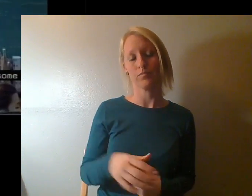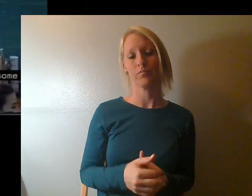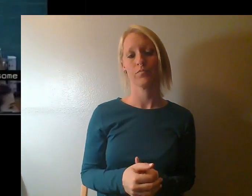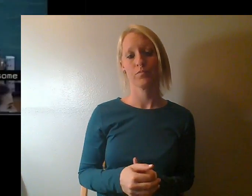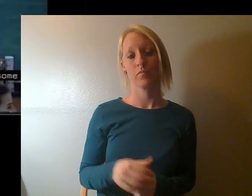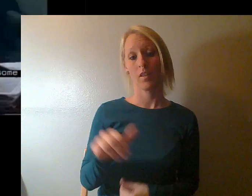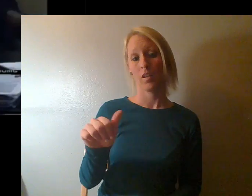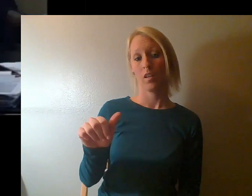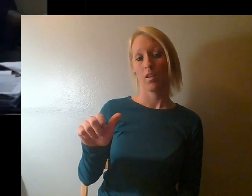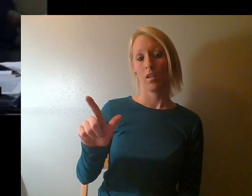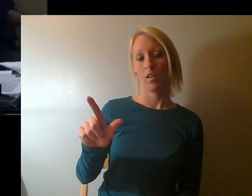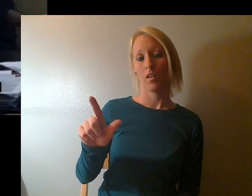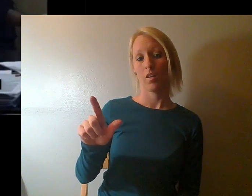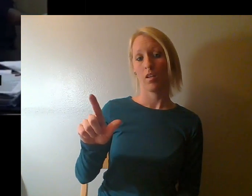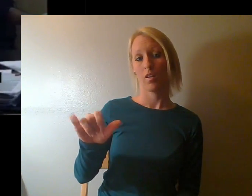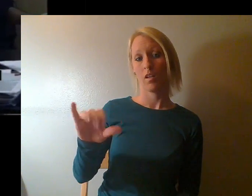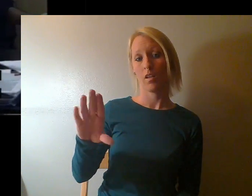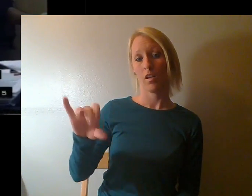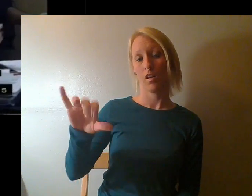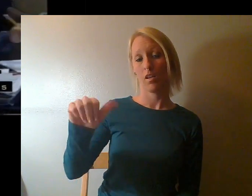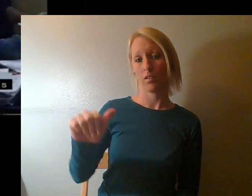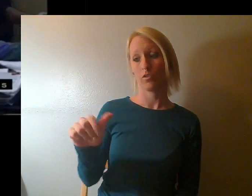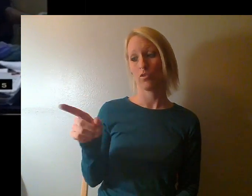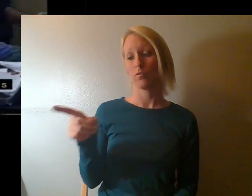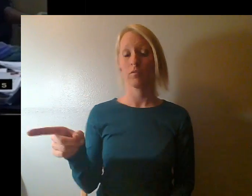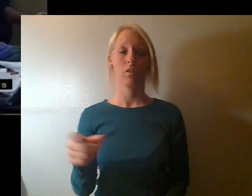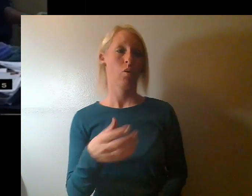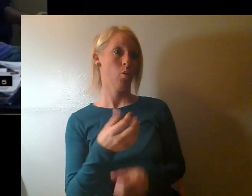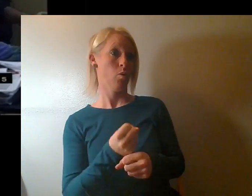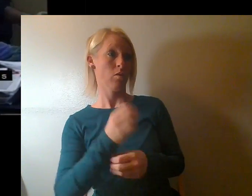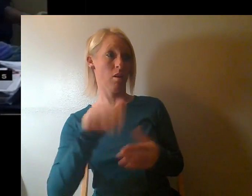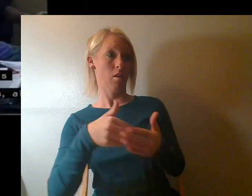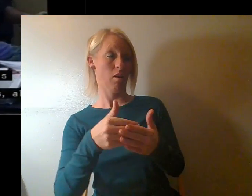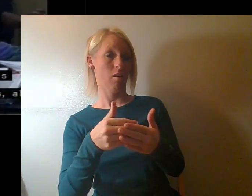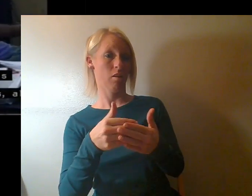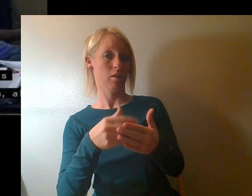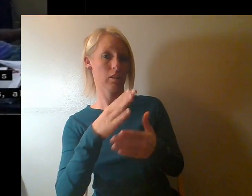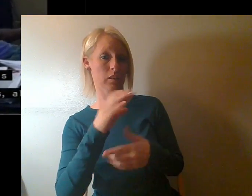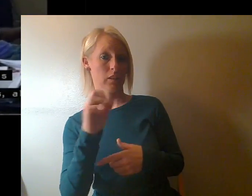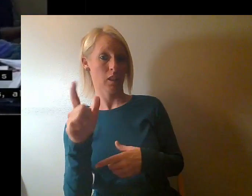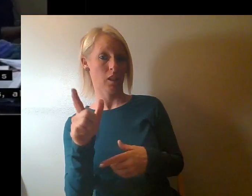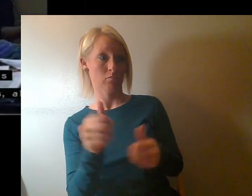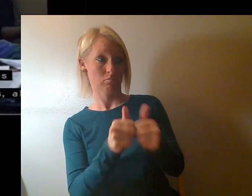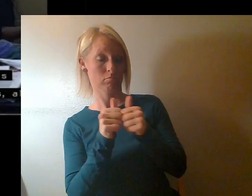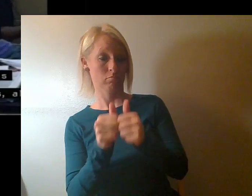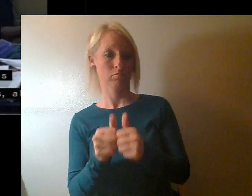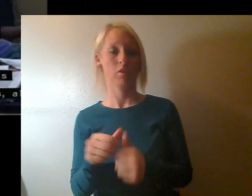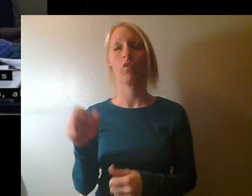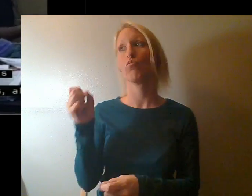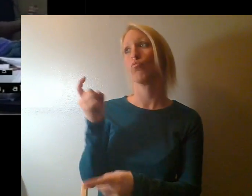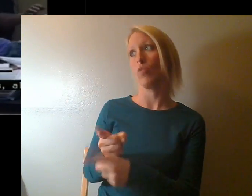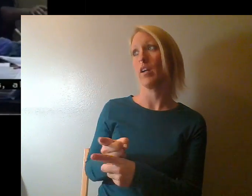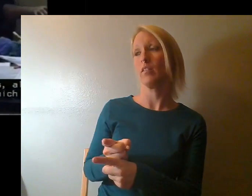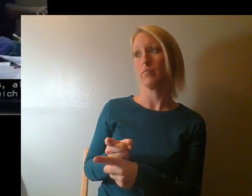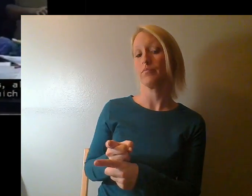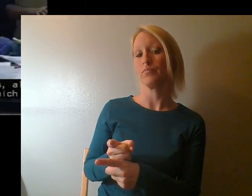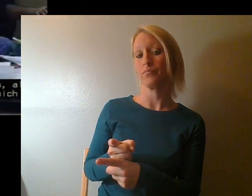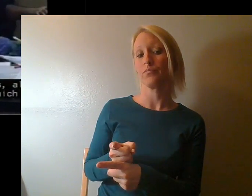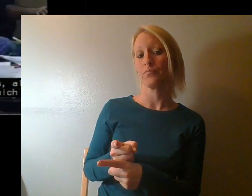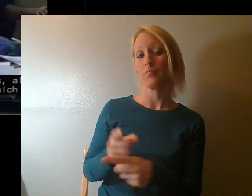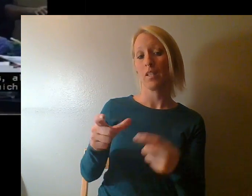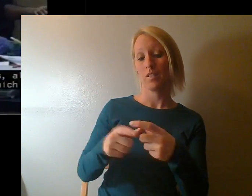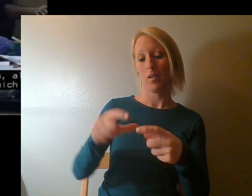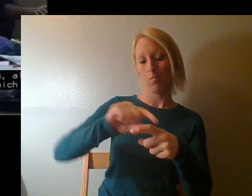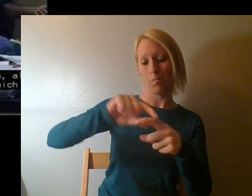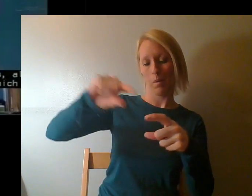Hold the whole cell together? It holds the entire cell together, right. If the cell membrane breaks, all the material in the cell, which